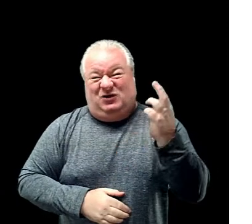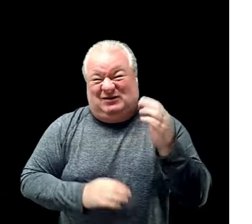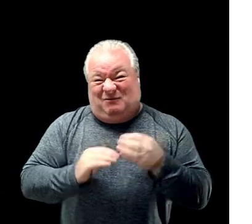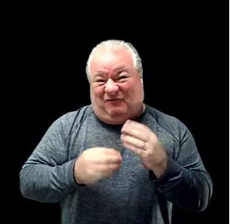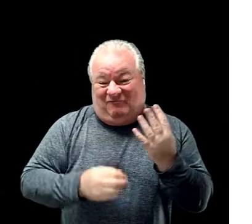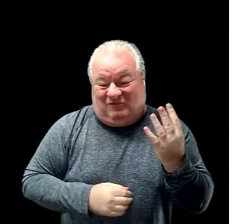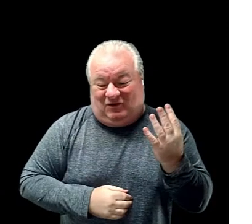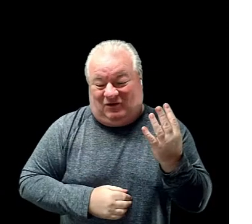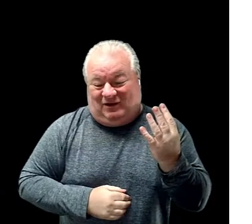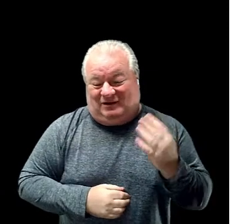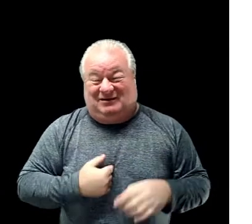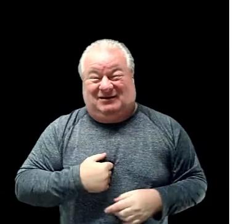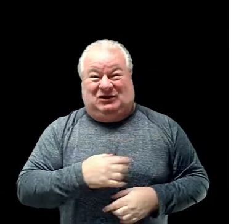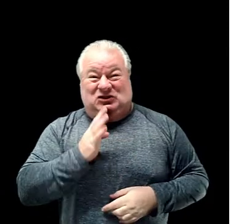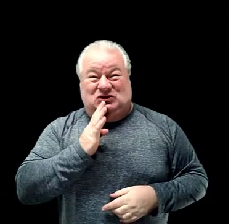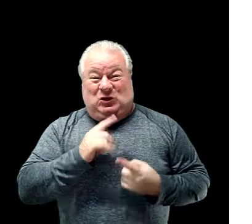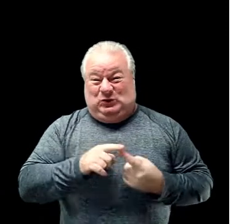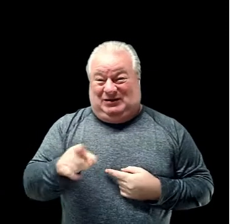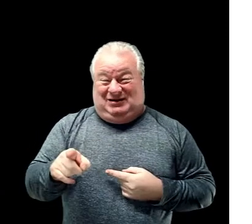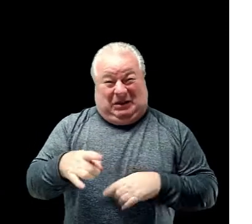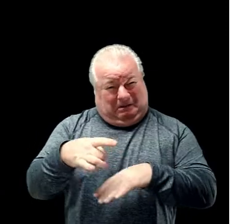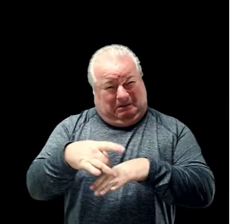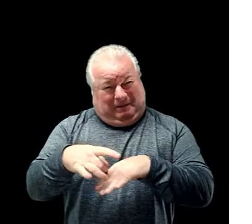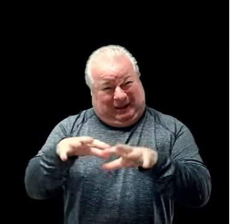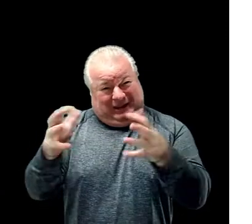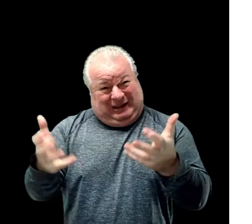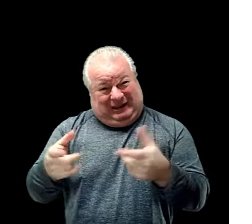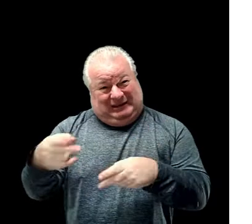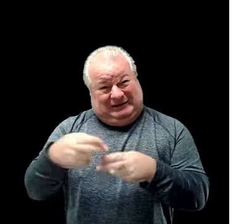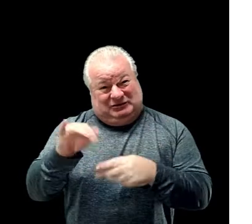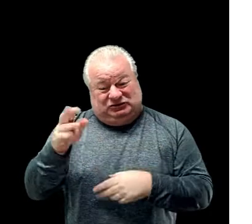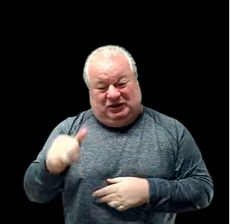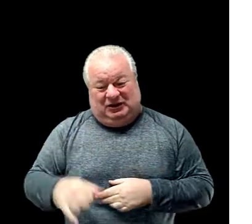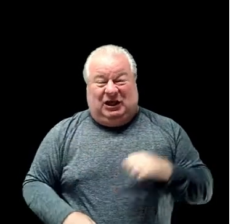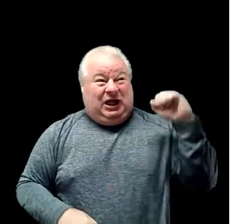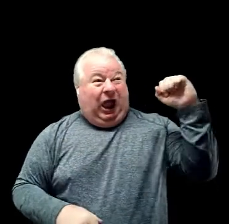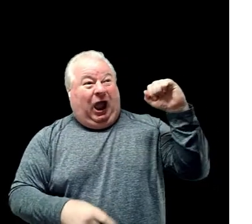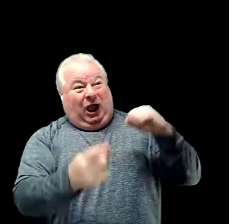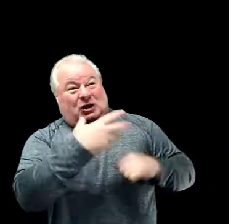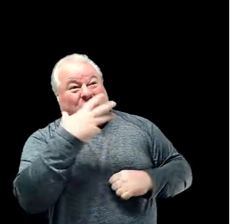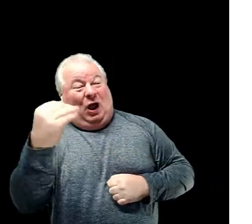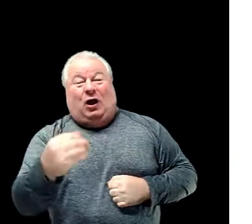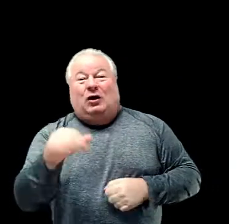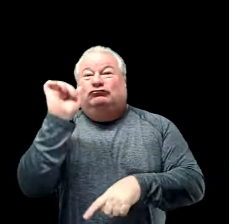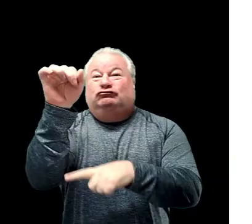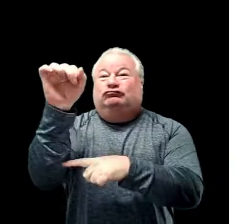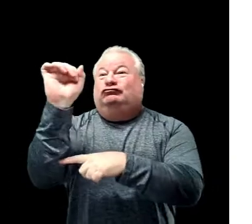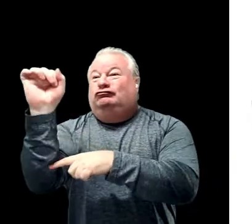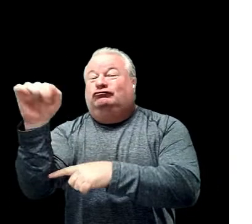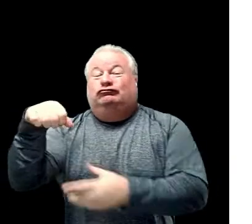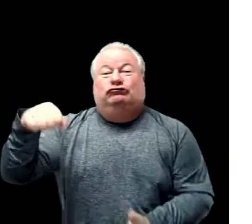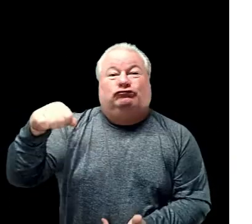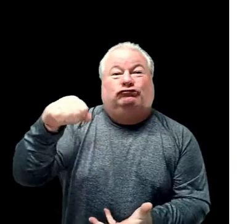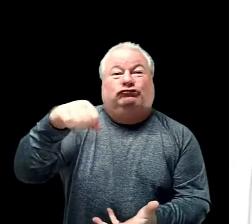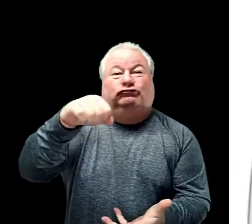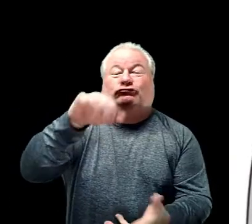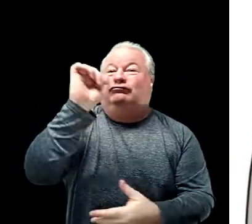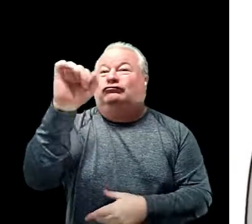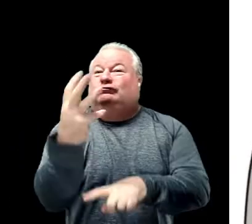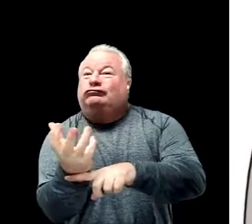Reason number four, I'm talking to a pumpkin named Jerry. Let's go trick-or-treating!